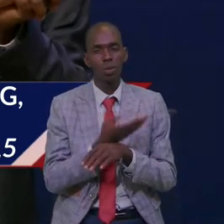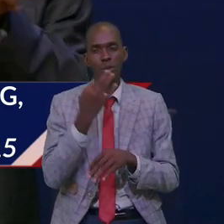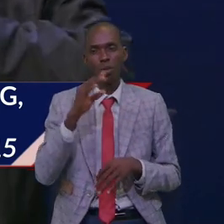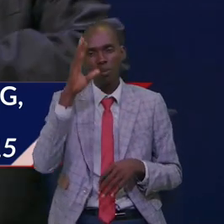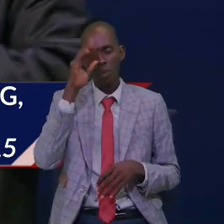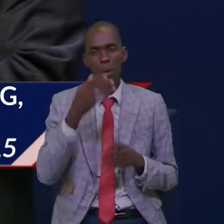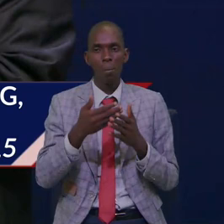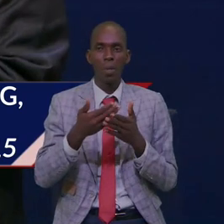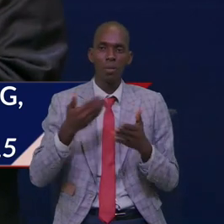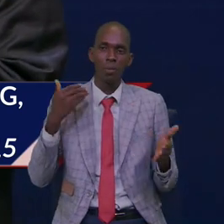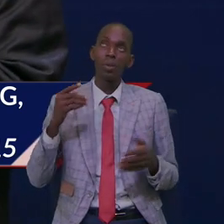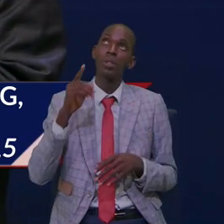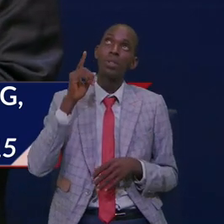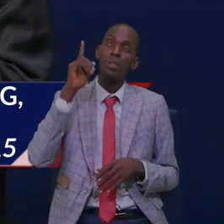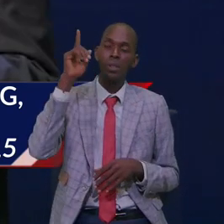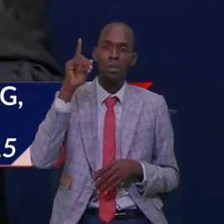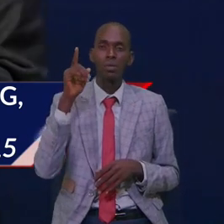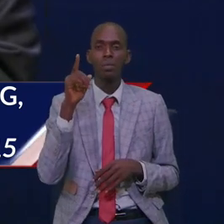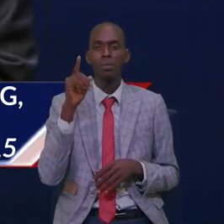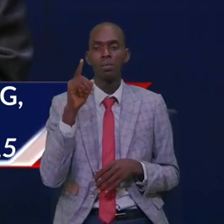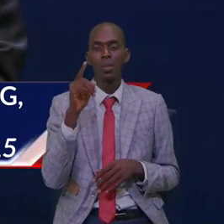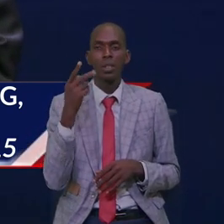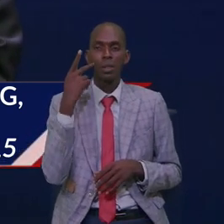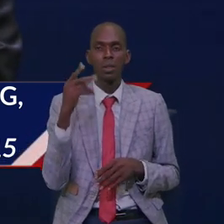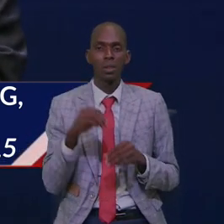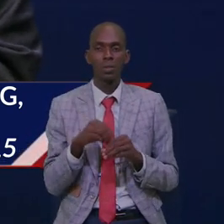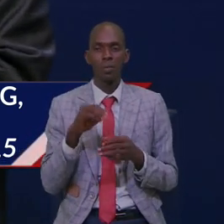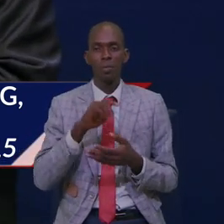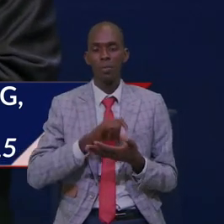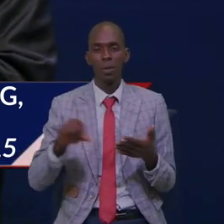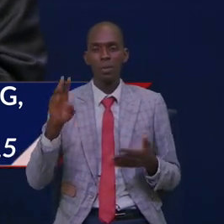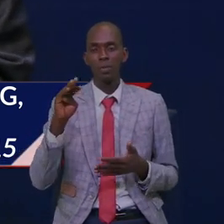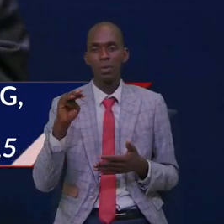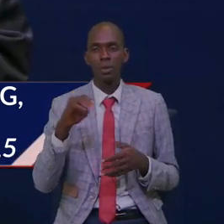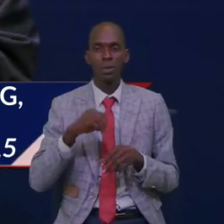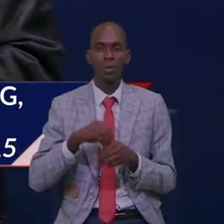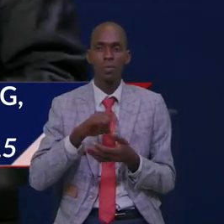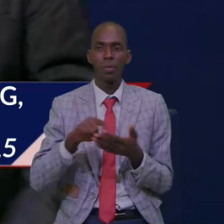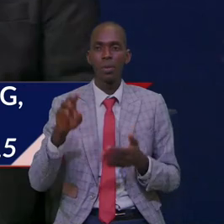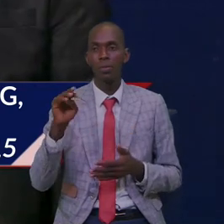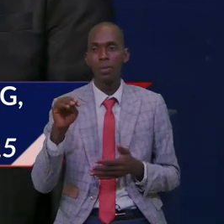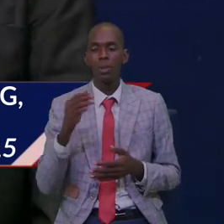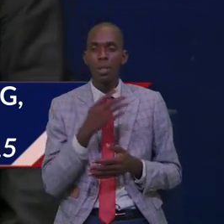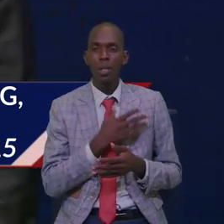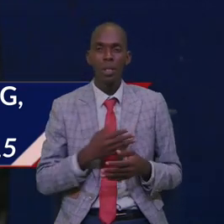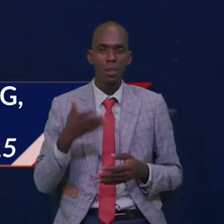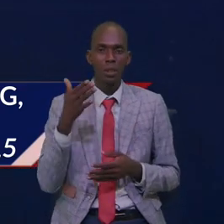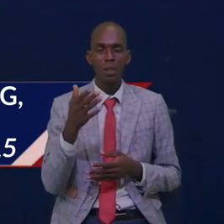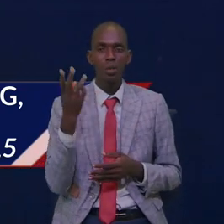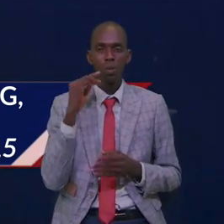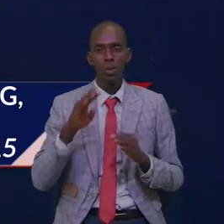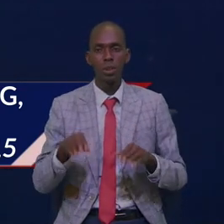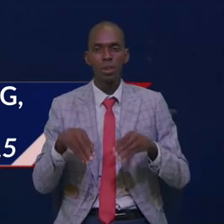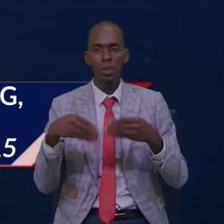before him, the Ancient of Days. Look at verse 14. In verse 14, and there was given